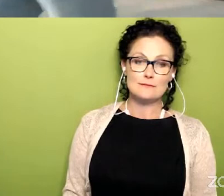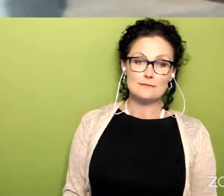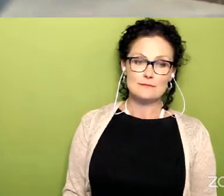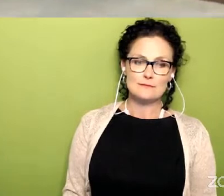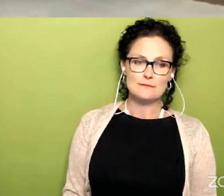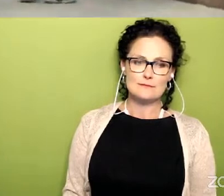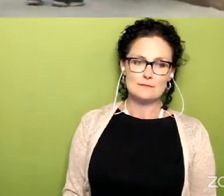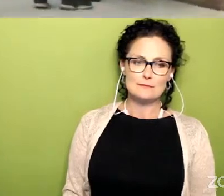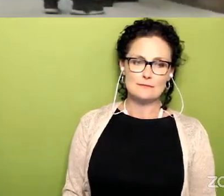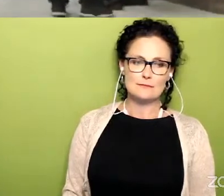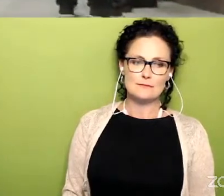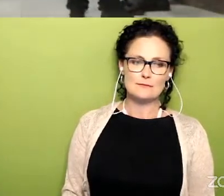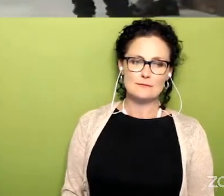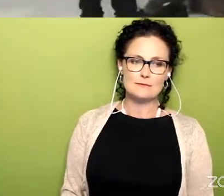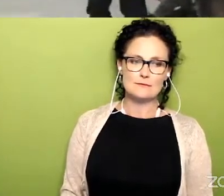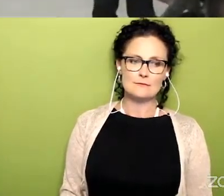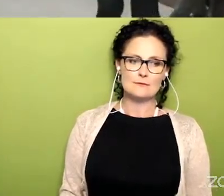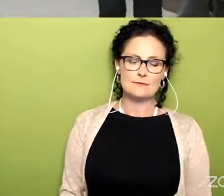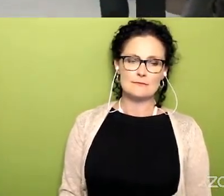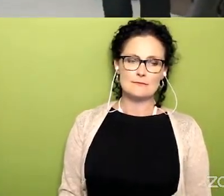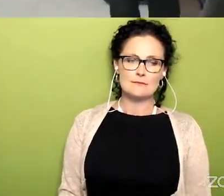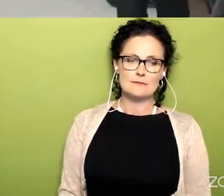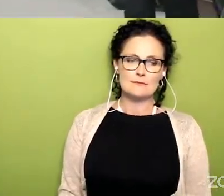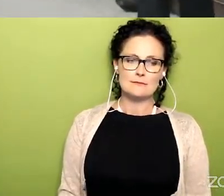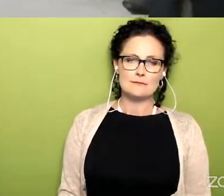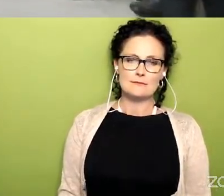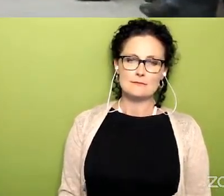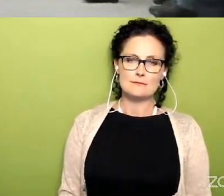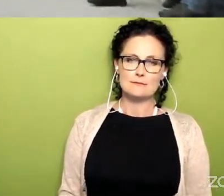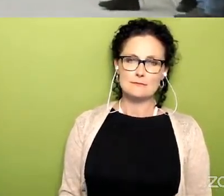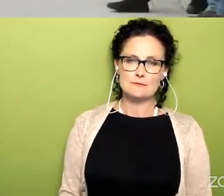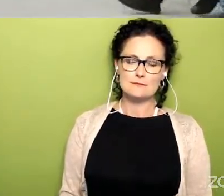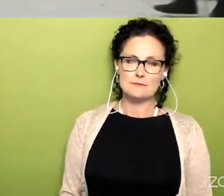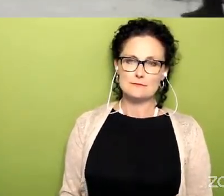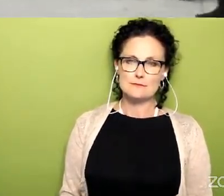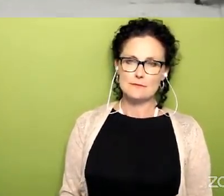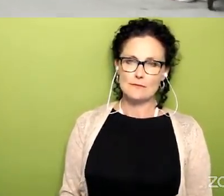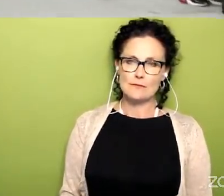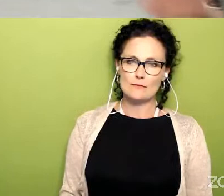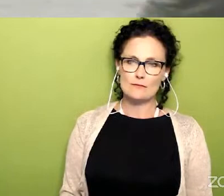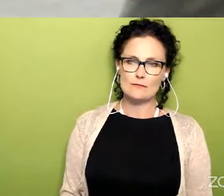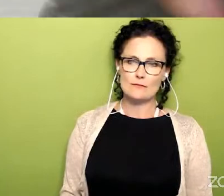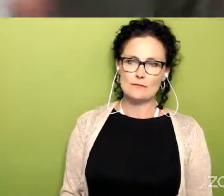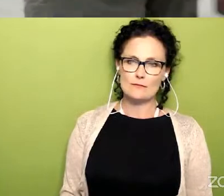stop. Look at the wall stop. Look at the wall stop.